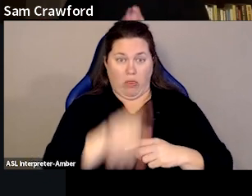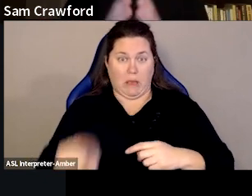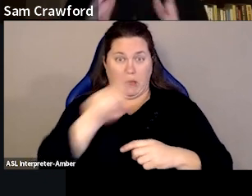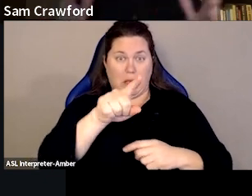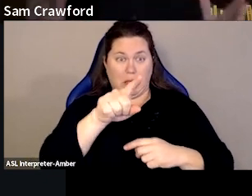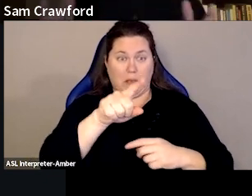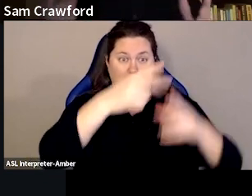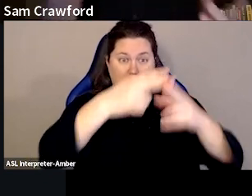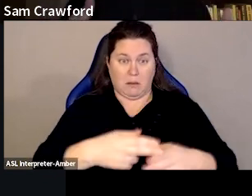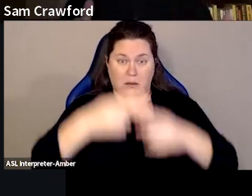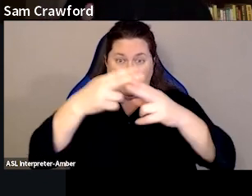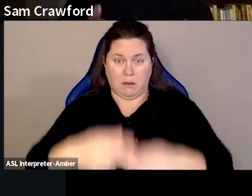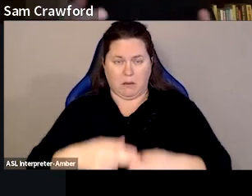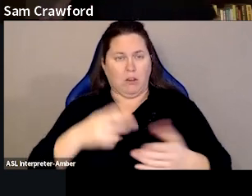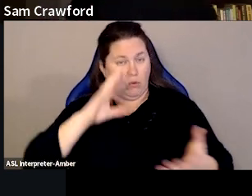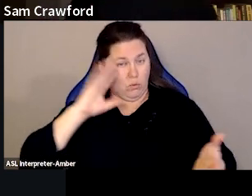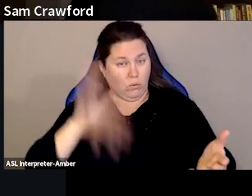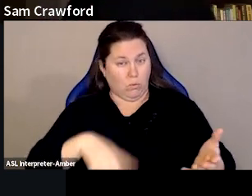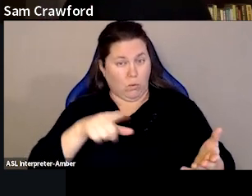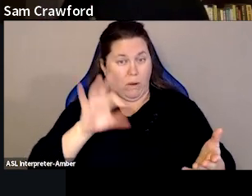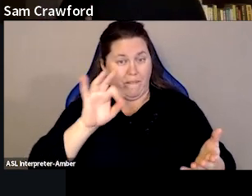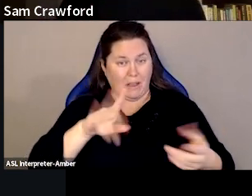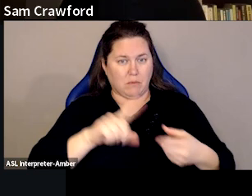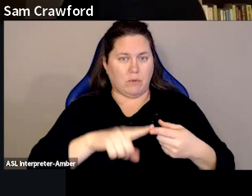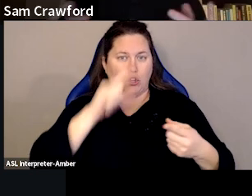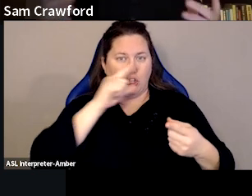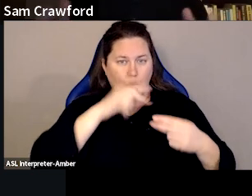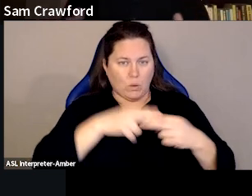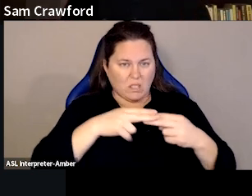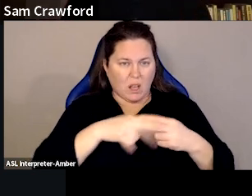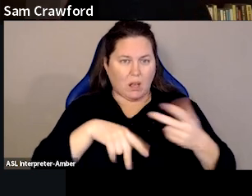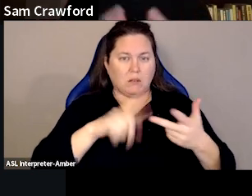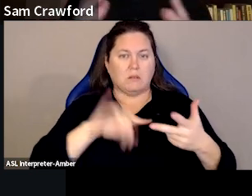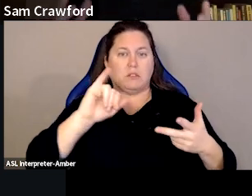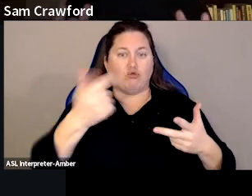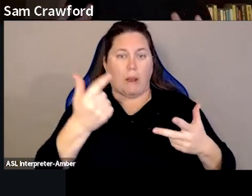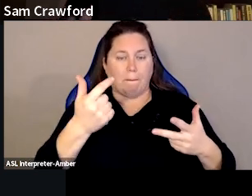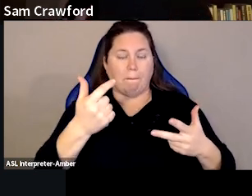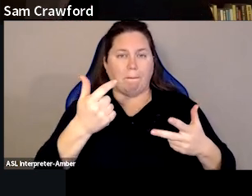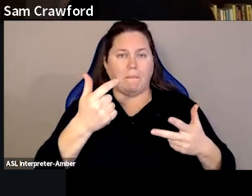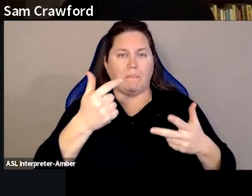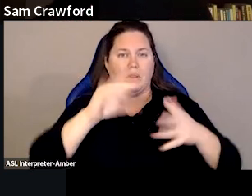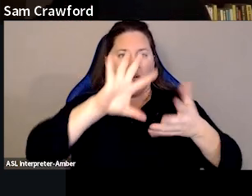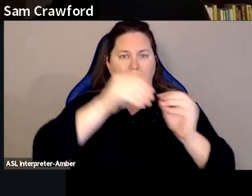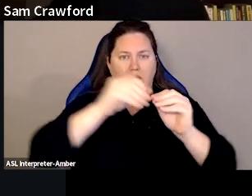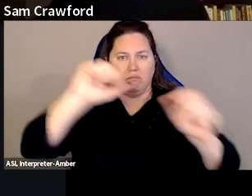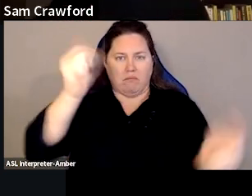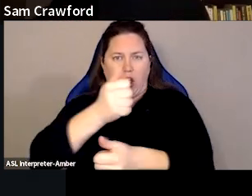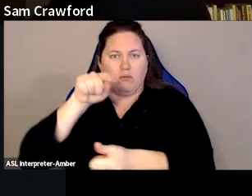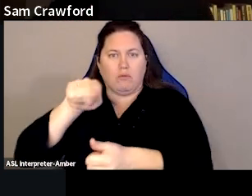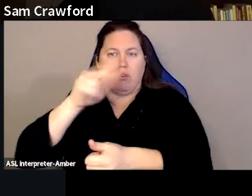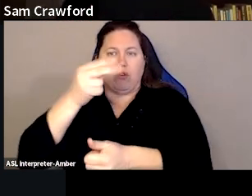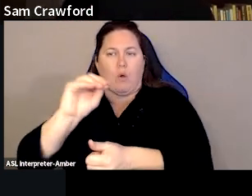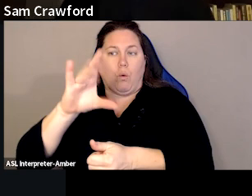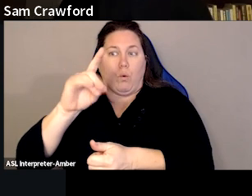us. In fact, did you know that Facebook, Google Slides, and Instagram actually fall under the same category of no code?